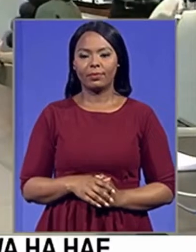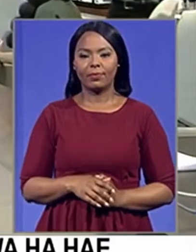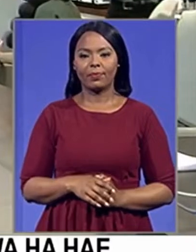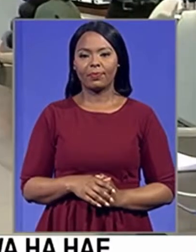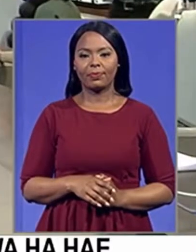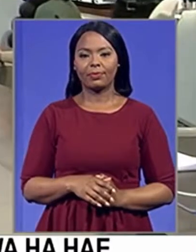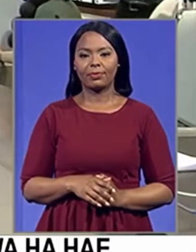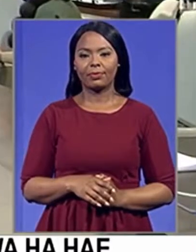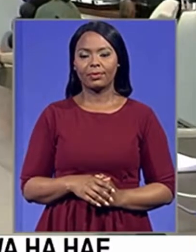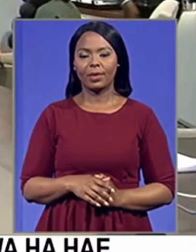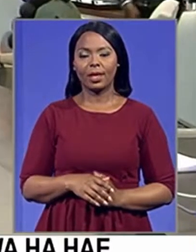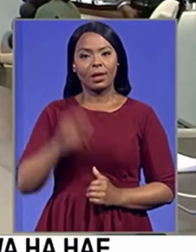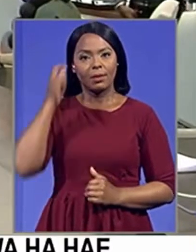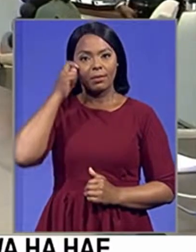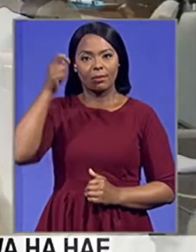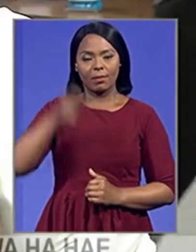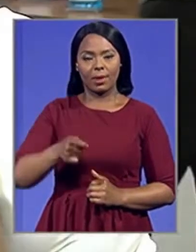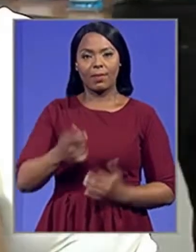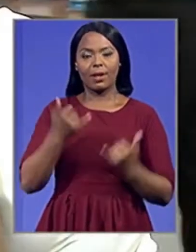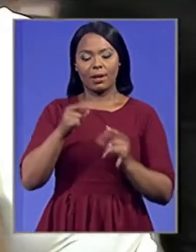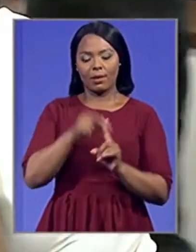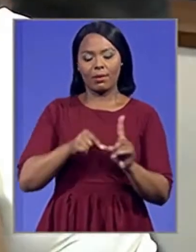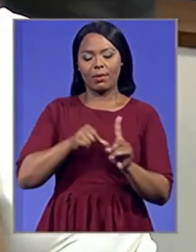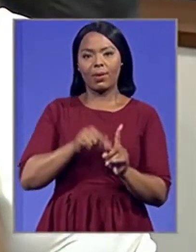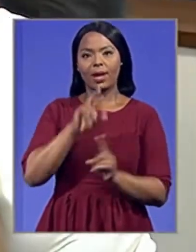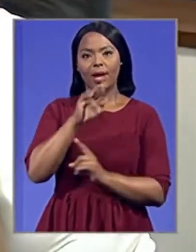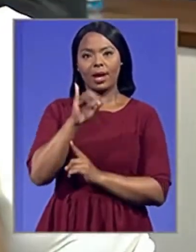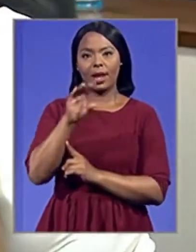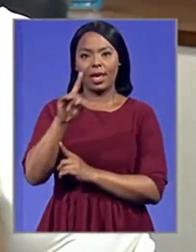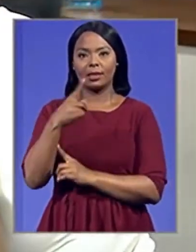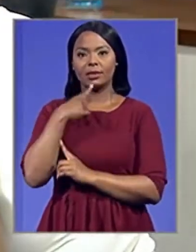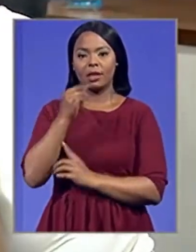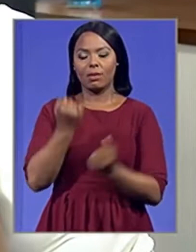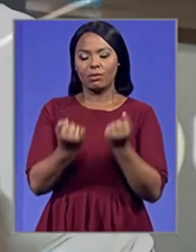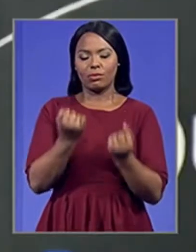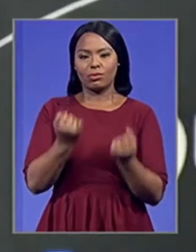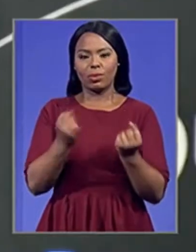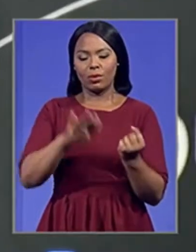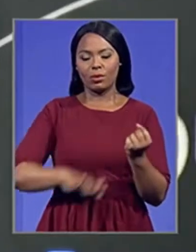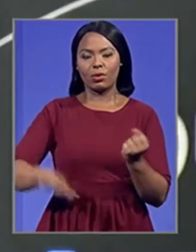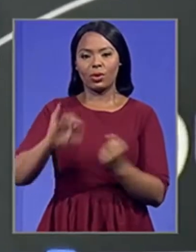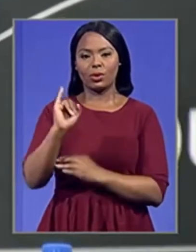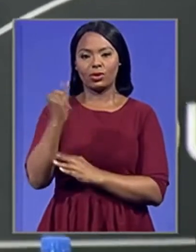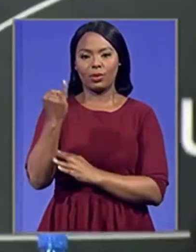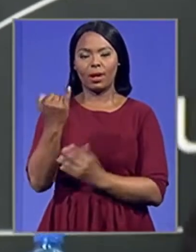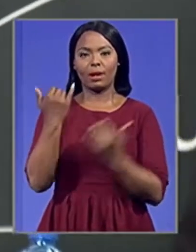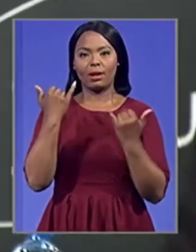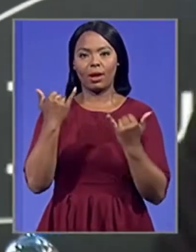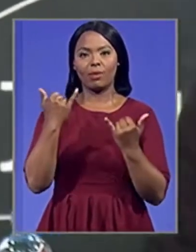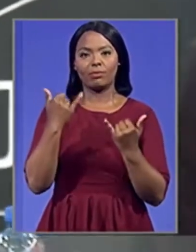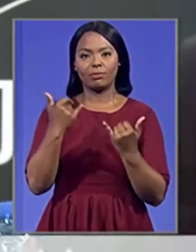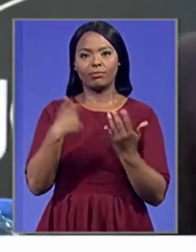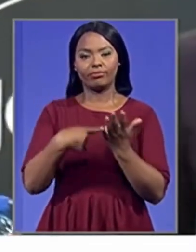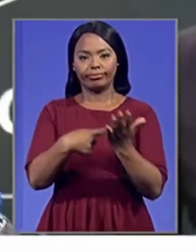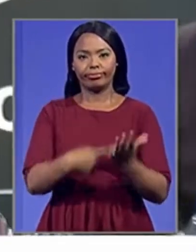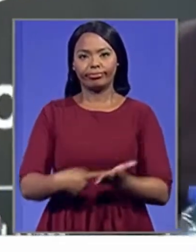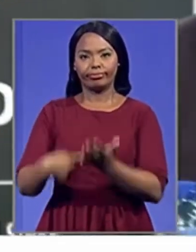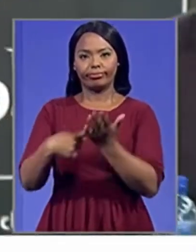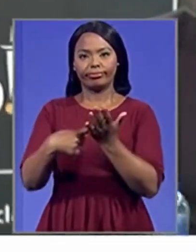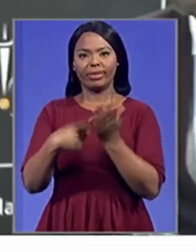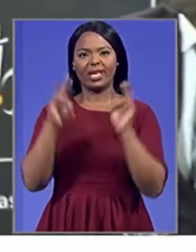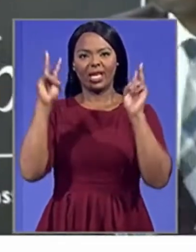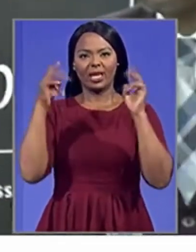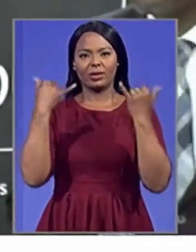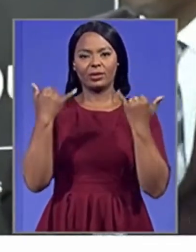Moahlodi Rilian Ketley o re qeto ya motsamaisi wa dipuisano Lekgotleng la motse la Johannesburg ya o hlophisa kopano e ikgethang ya